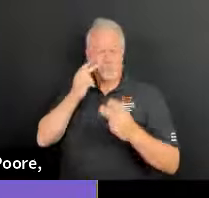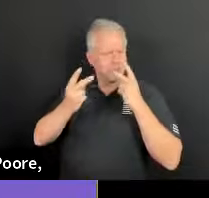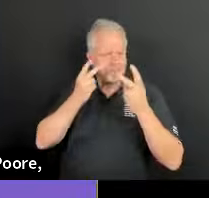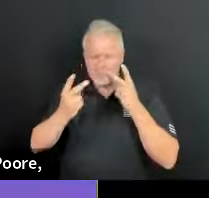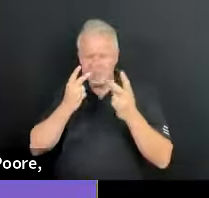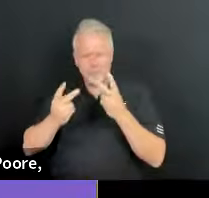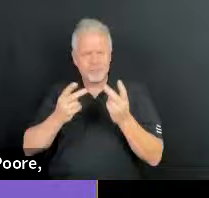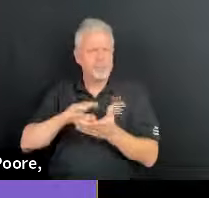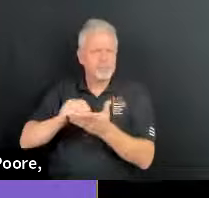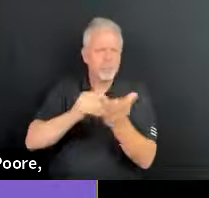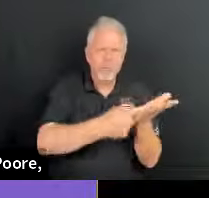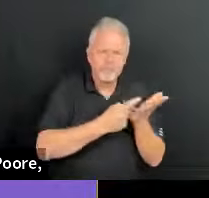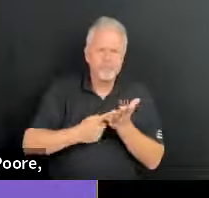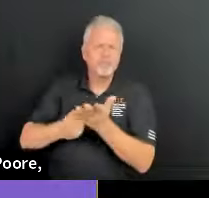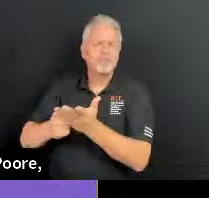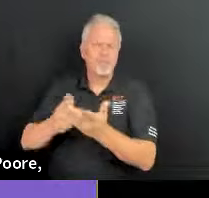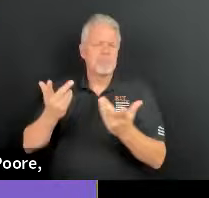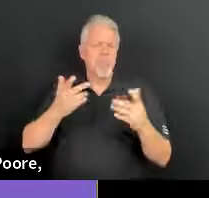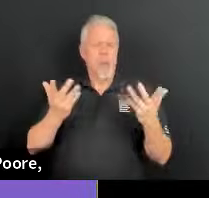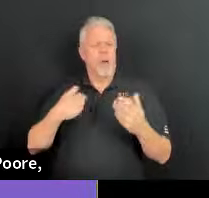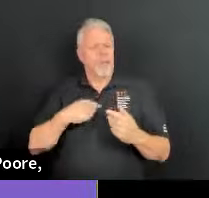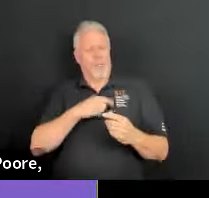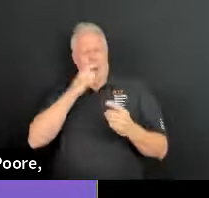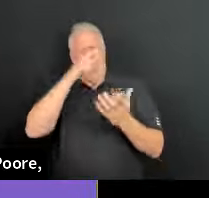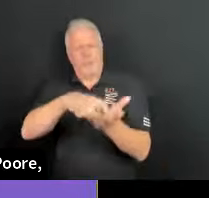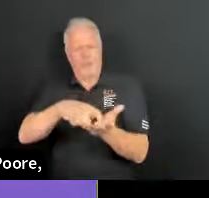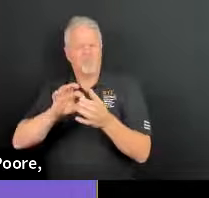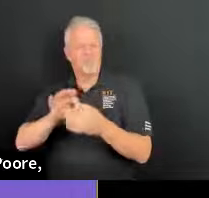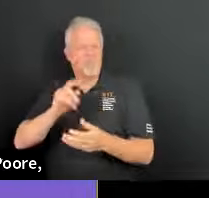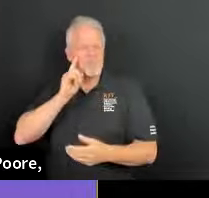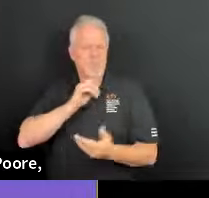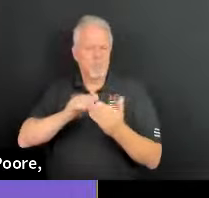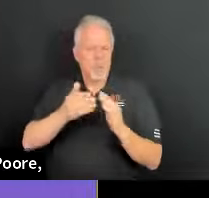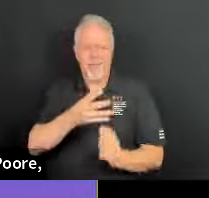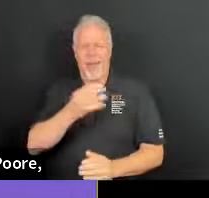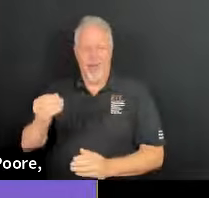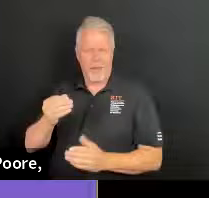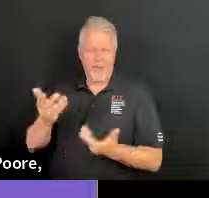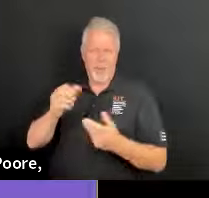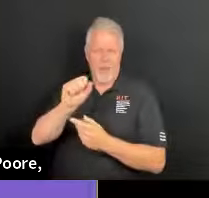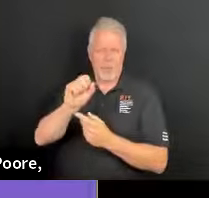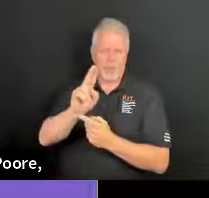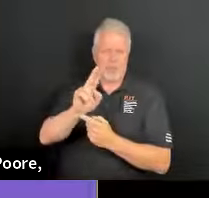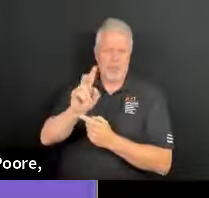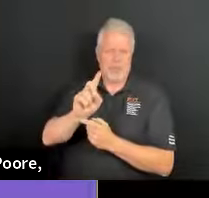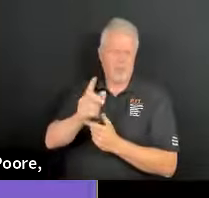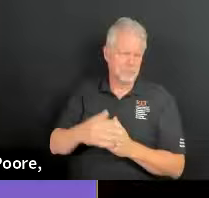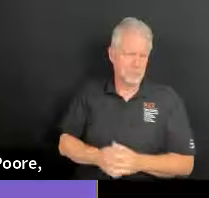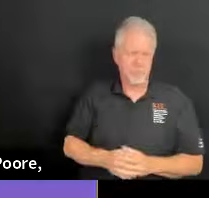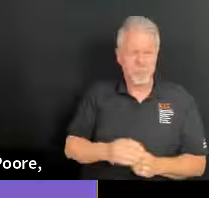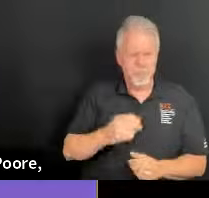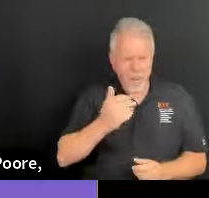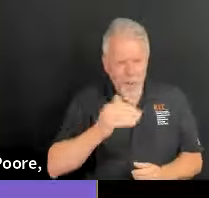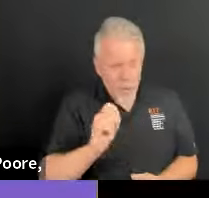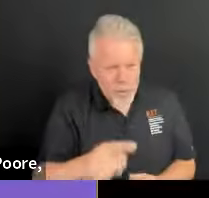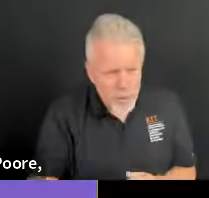time. And I have seen and learned and discussed a lot. And this is more about what I've noticed in the